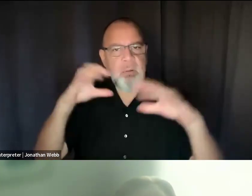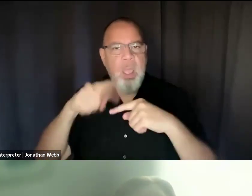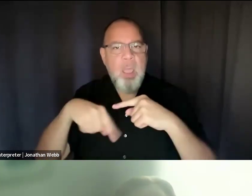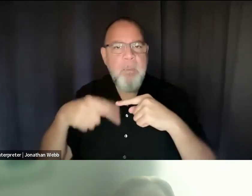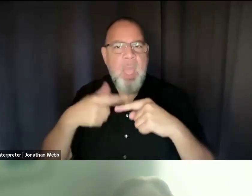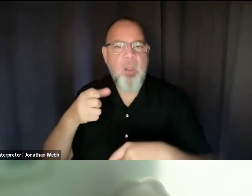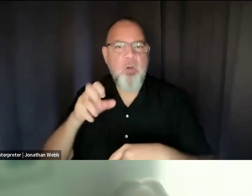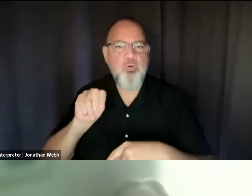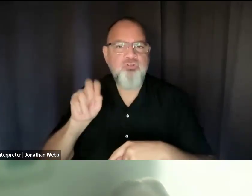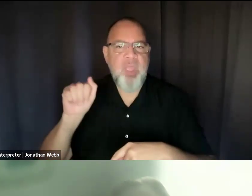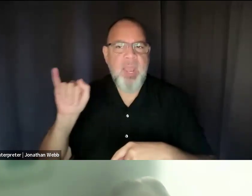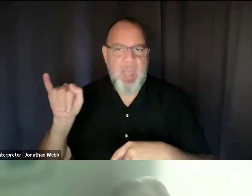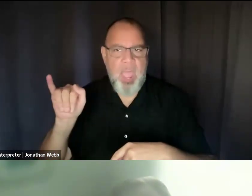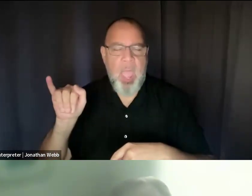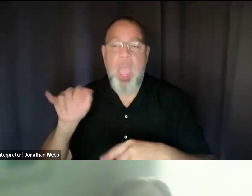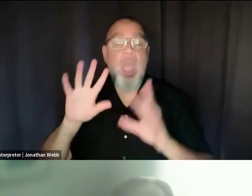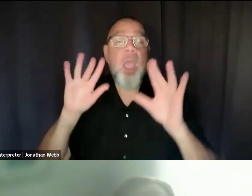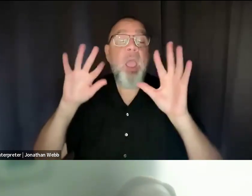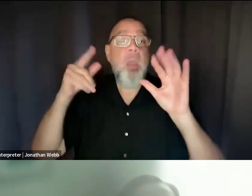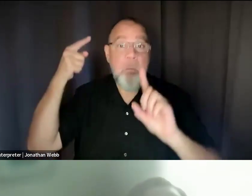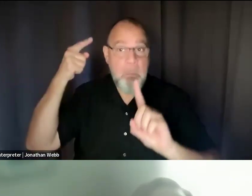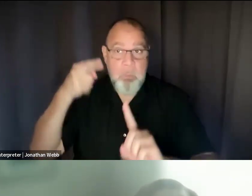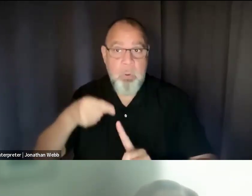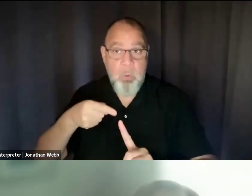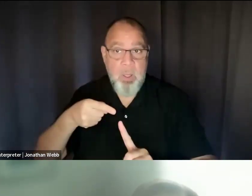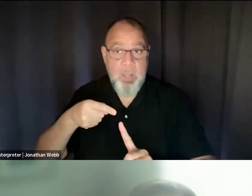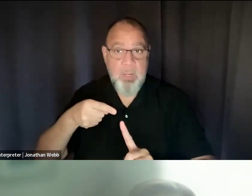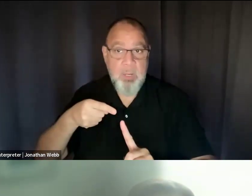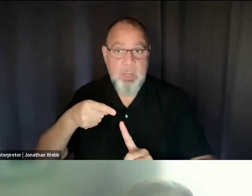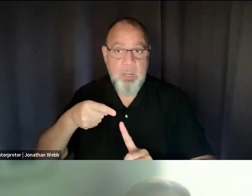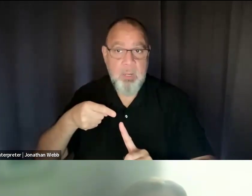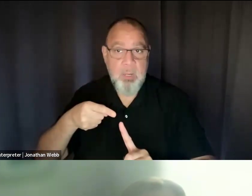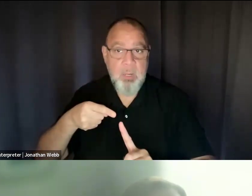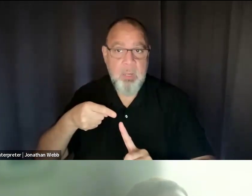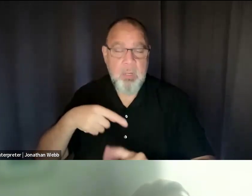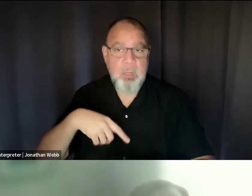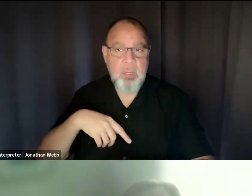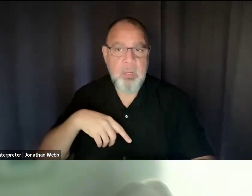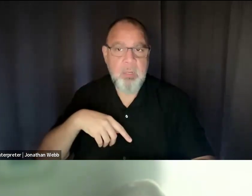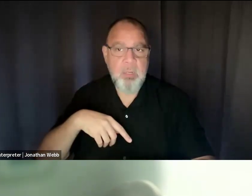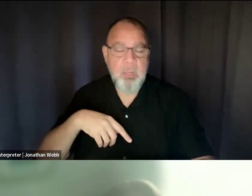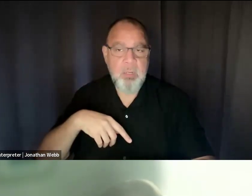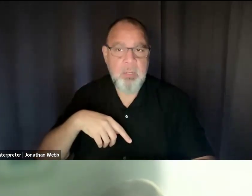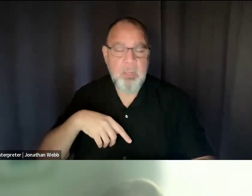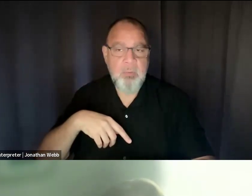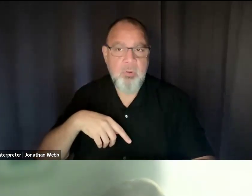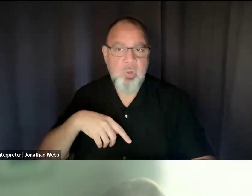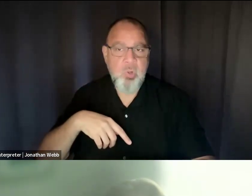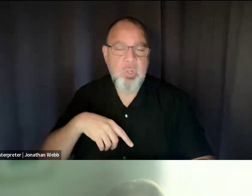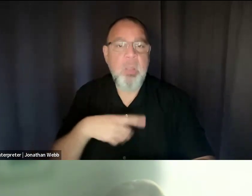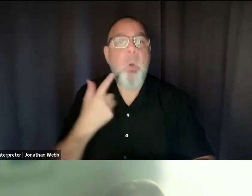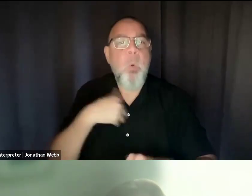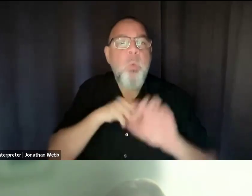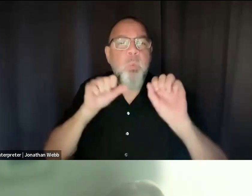state of California. All that is to say, there's a lot of, and you can kind of corroborate this information. It's not just like, certainly companies are offering a lot